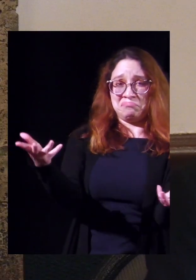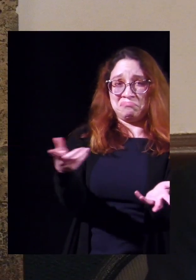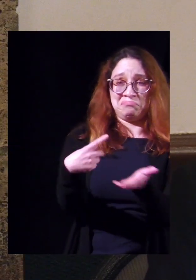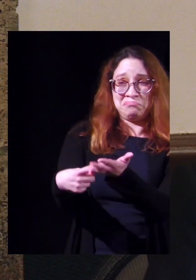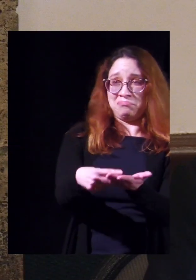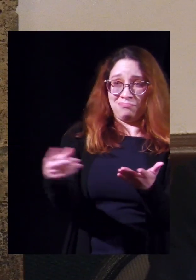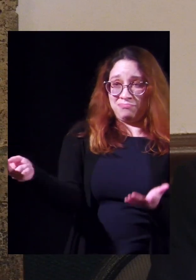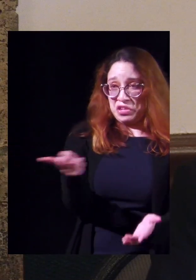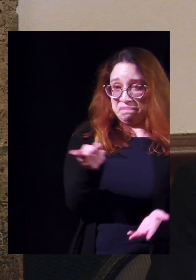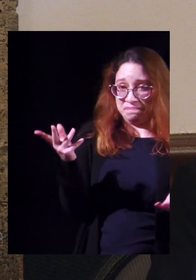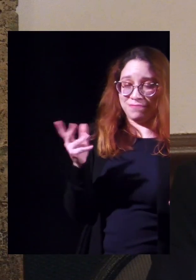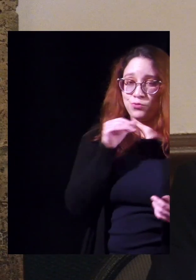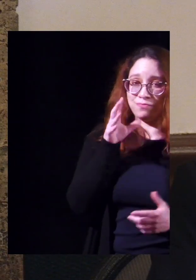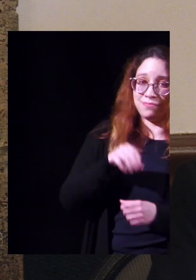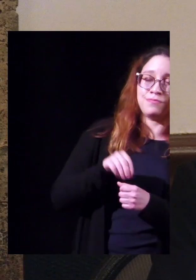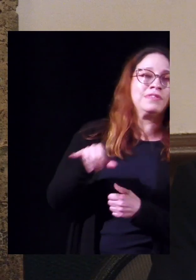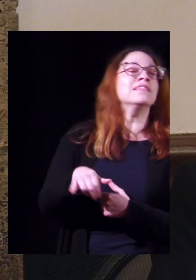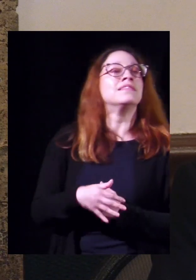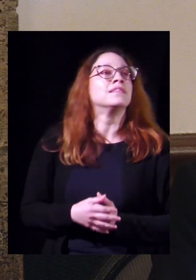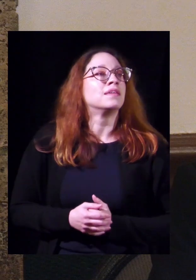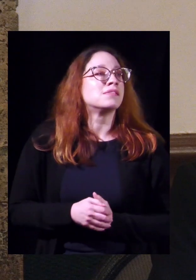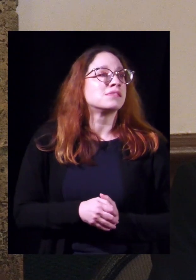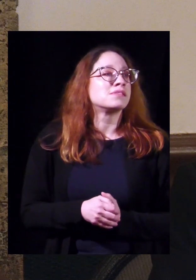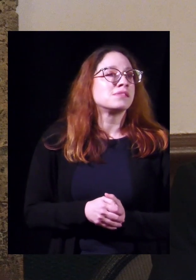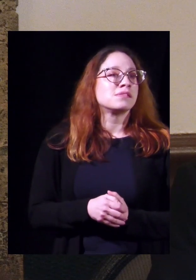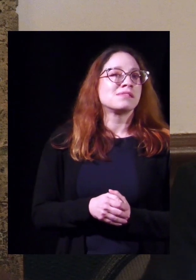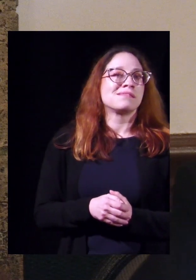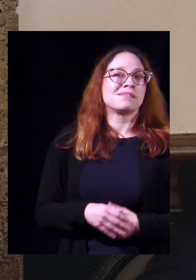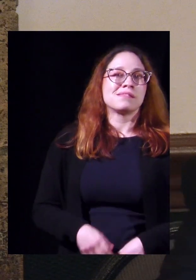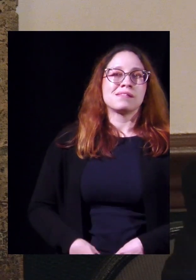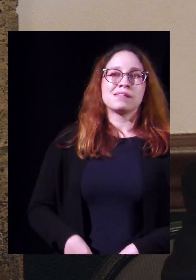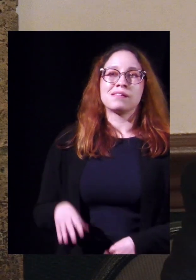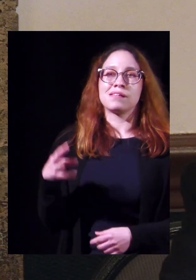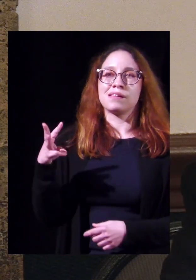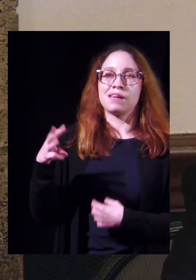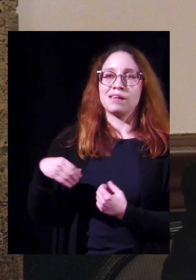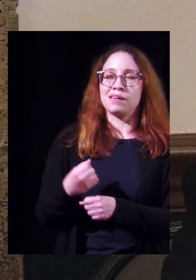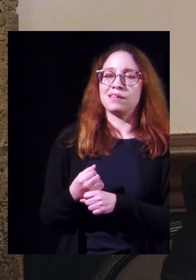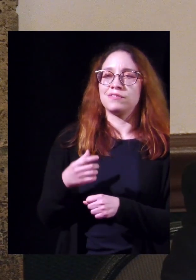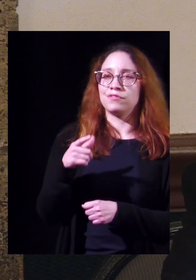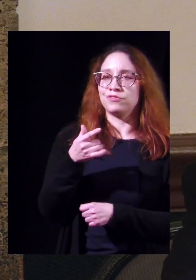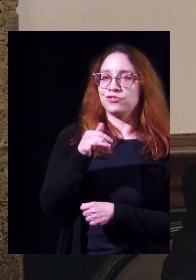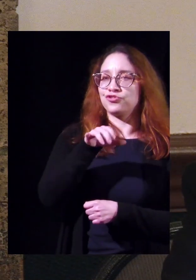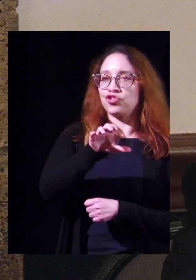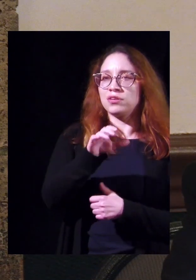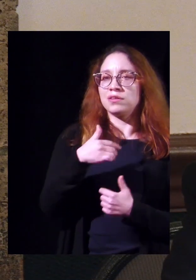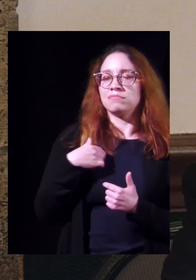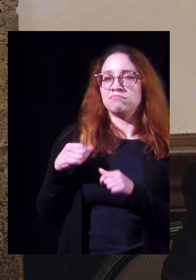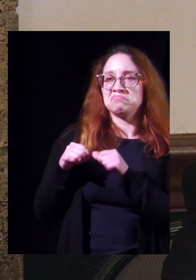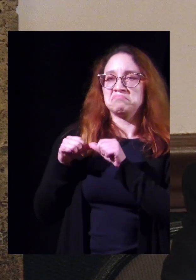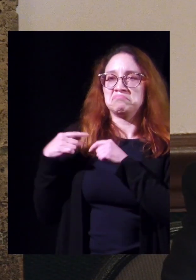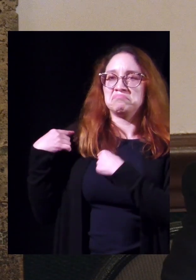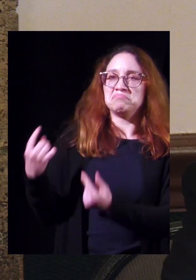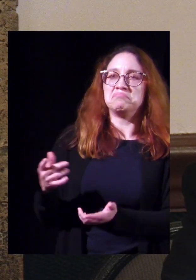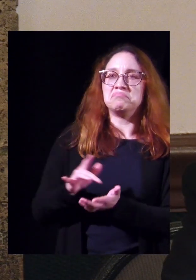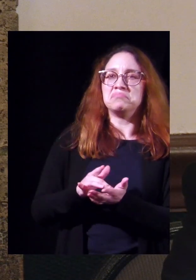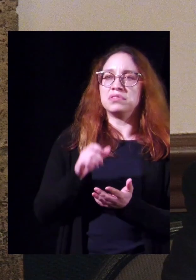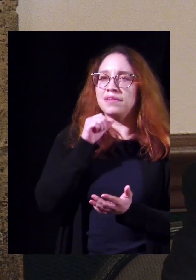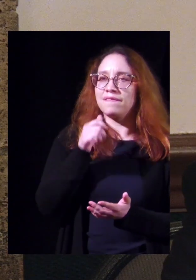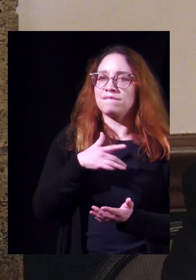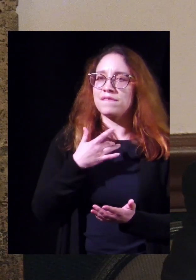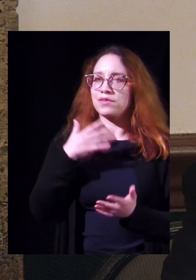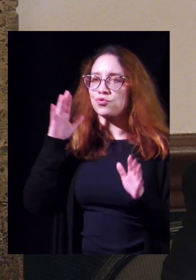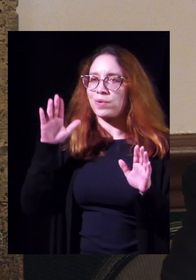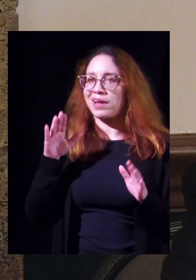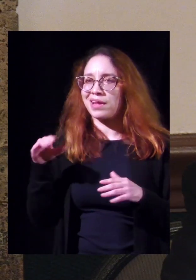you for that. Person writes, I was on Ampera for 16 years and changed to generic, and I not feeling